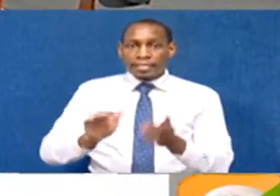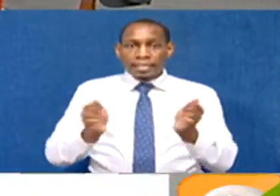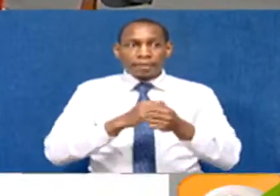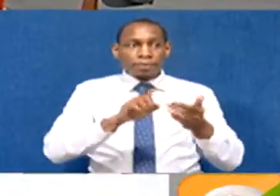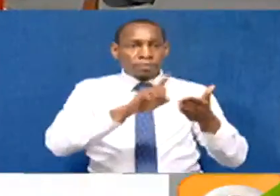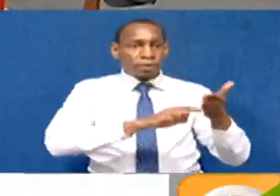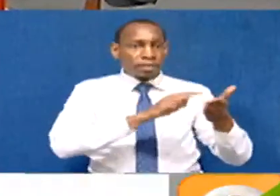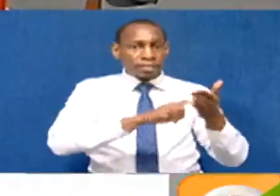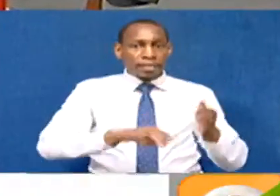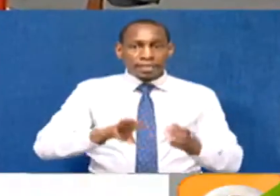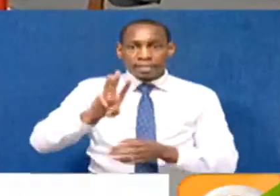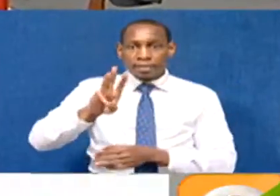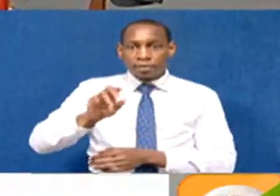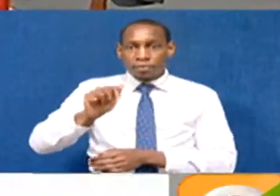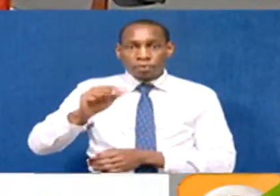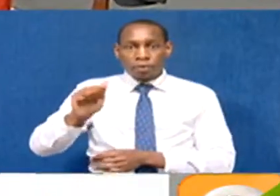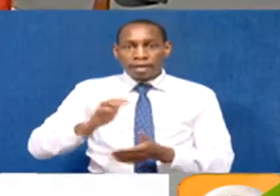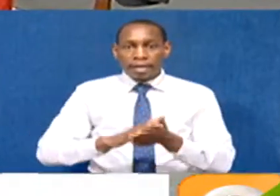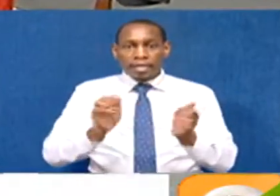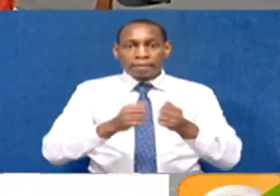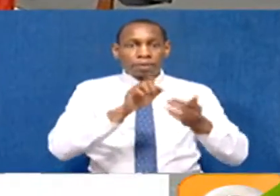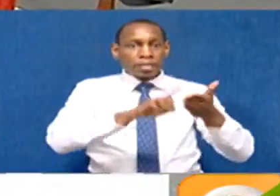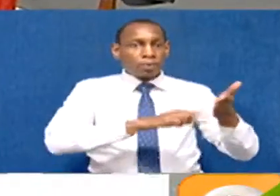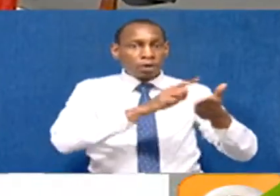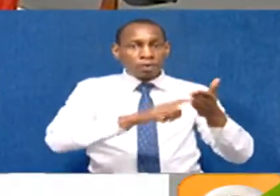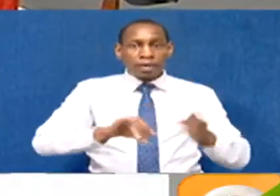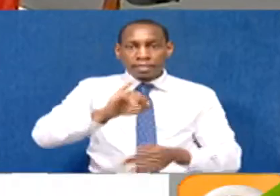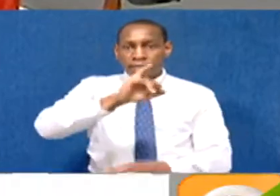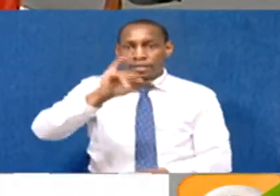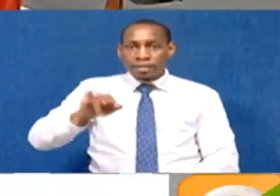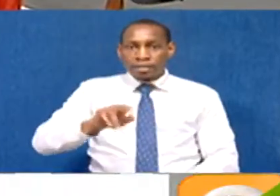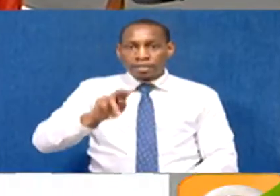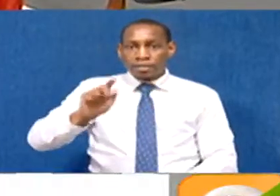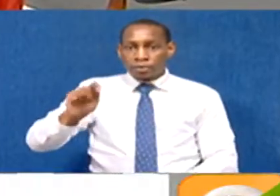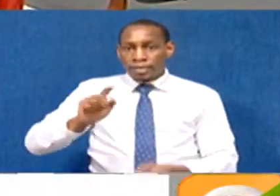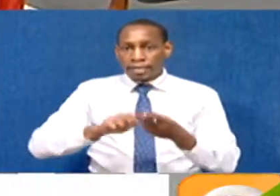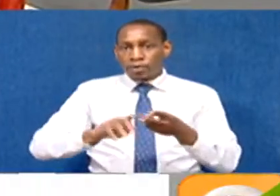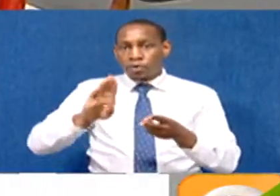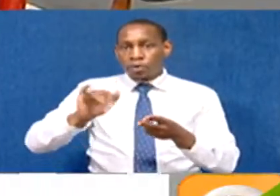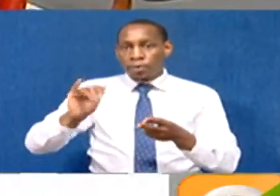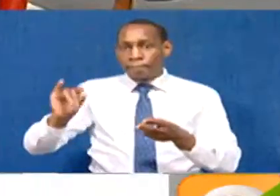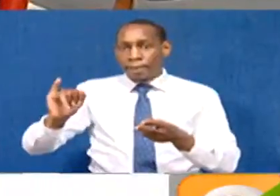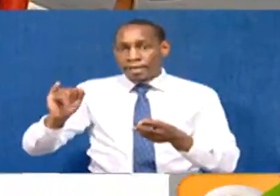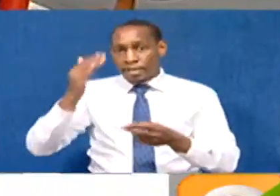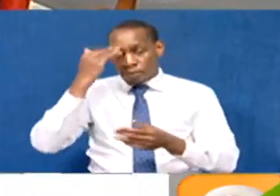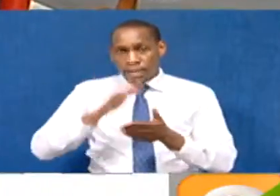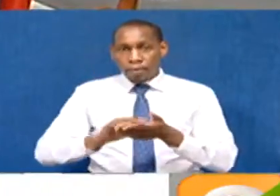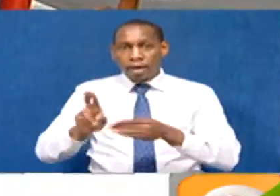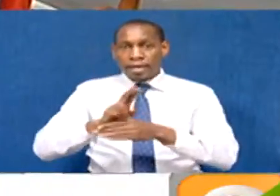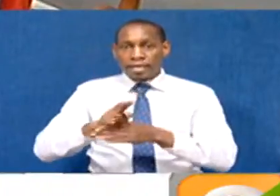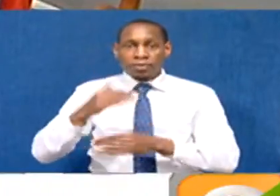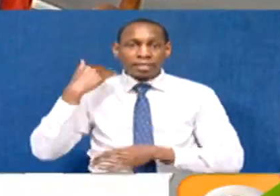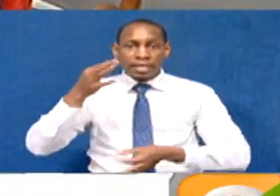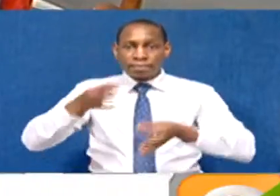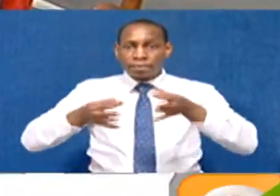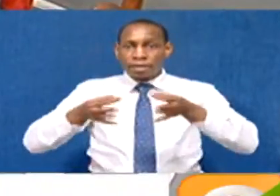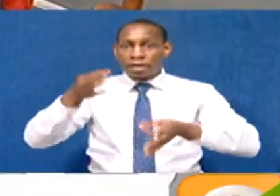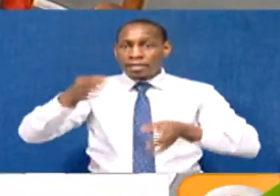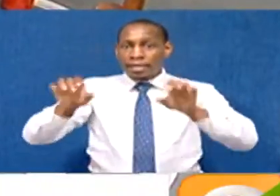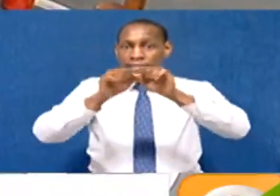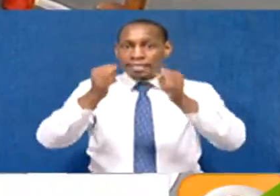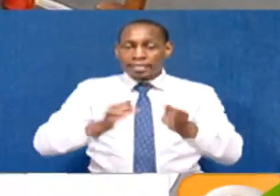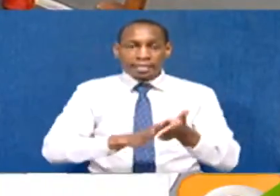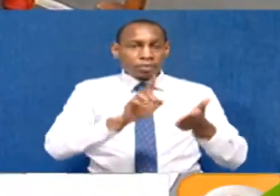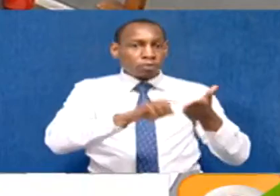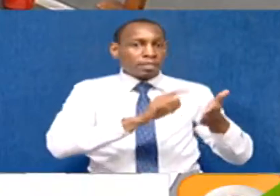charge Gladys, they will not charge Junaid, they will not charge Badi because they are using the criminal justice system. But we are supposed to be charged